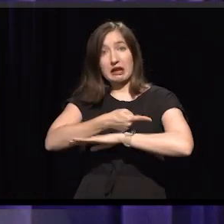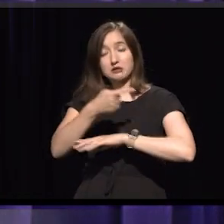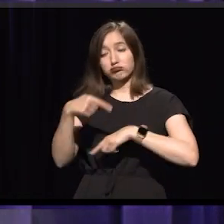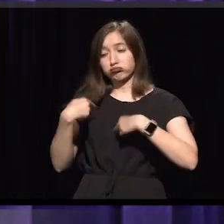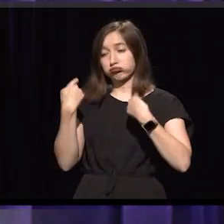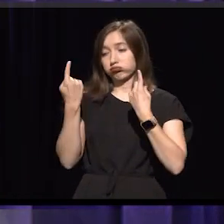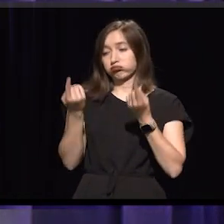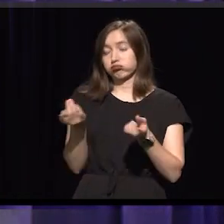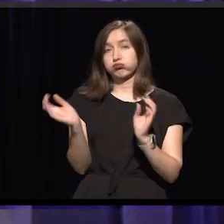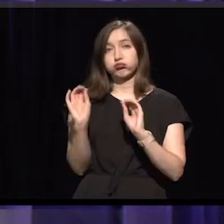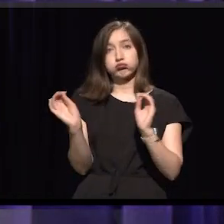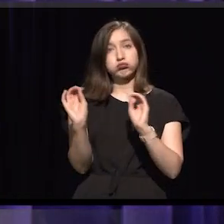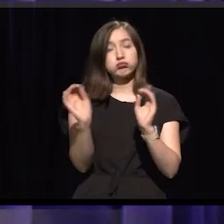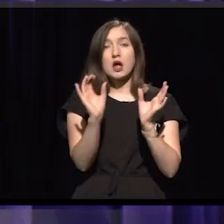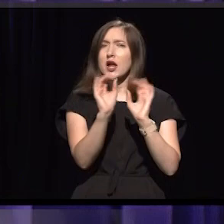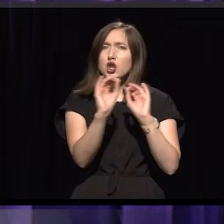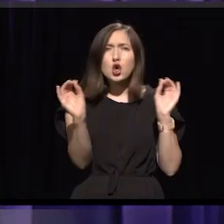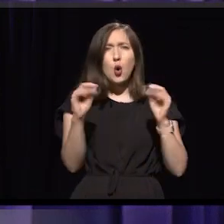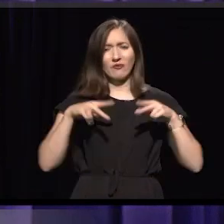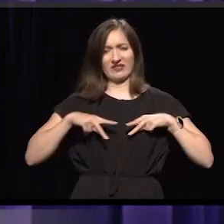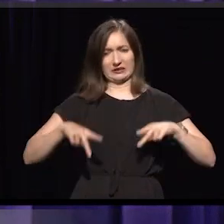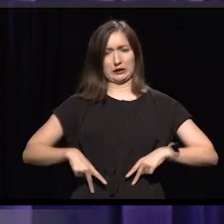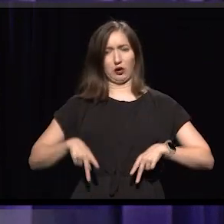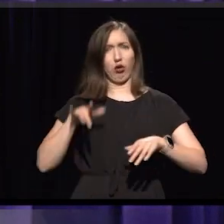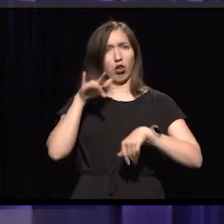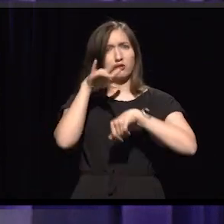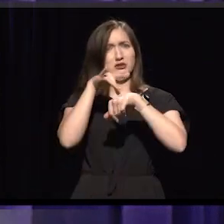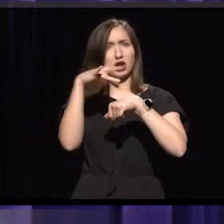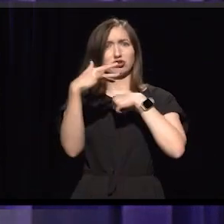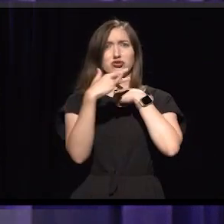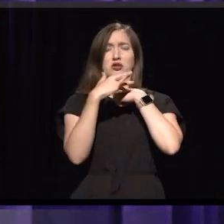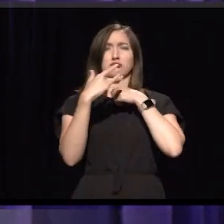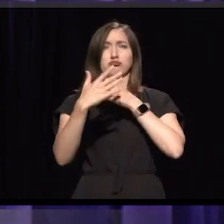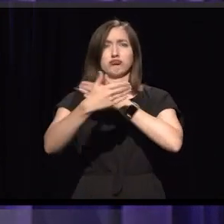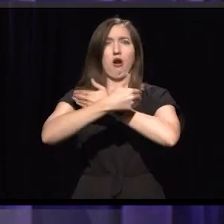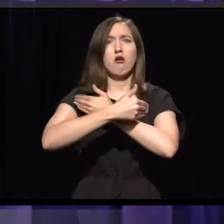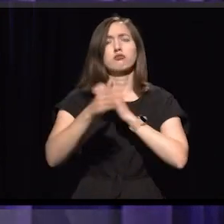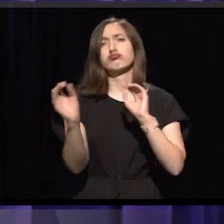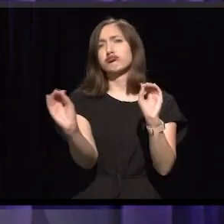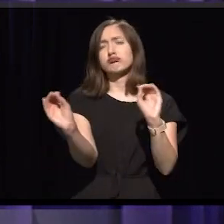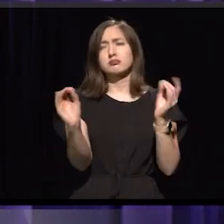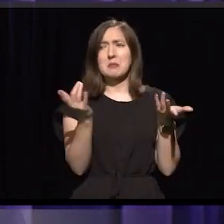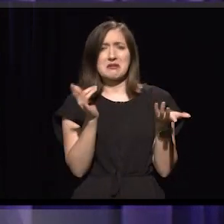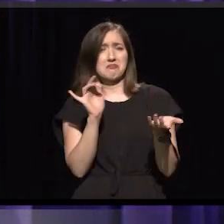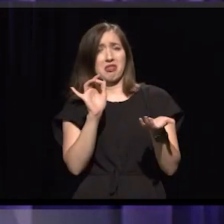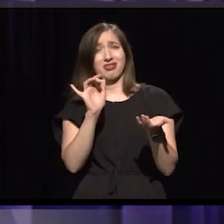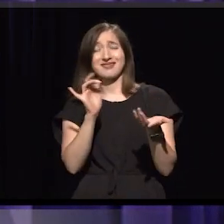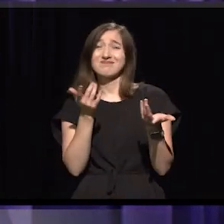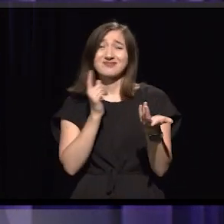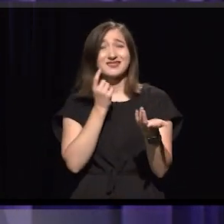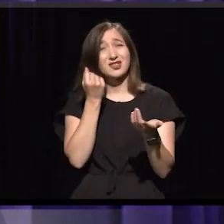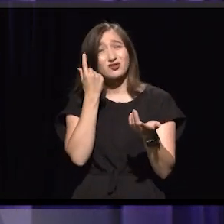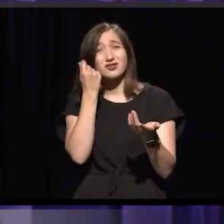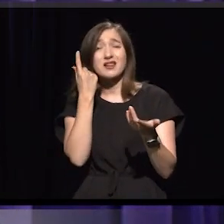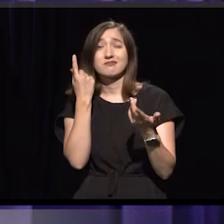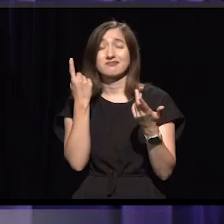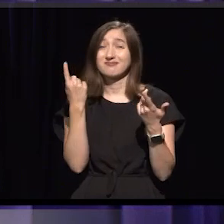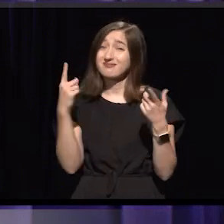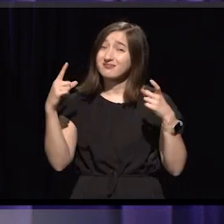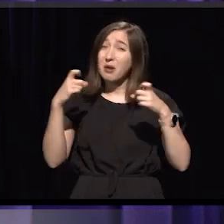won't be any direct contact, that's all very promising. I mean, nothing about this is easy for people